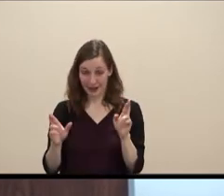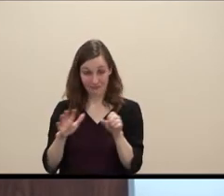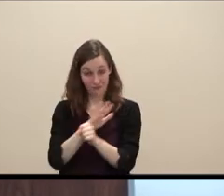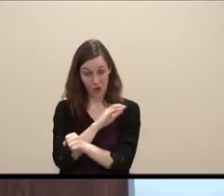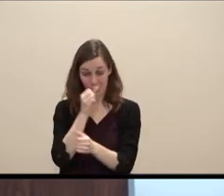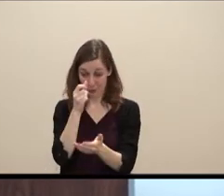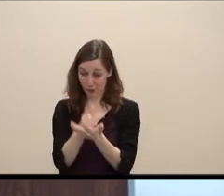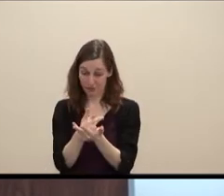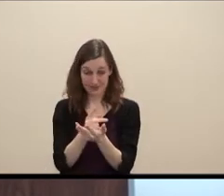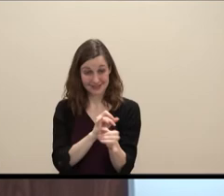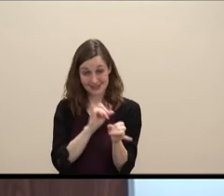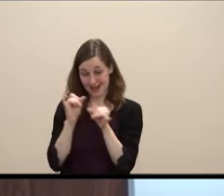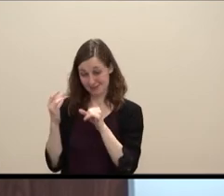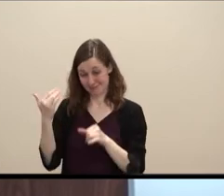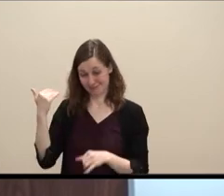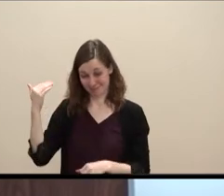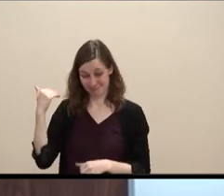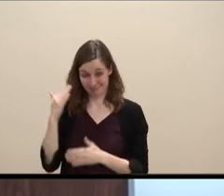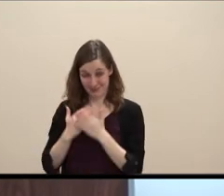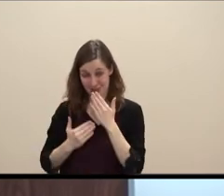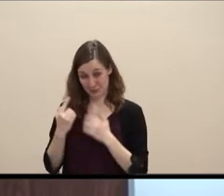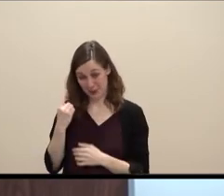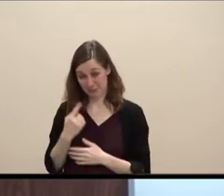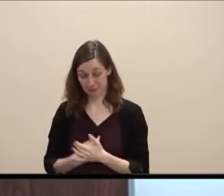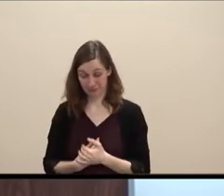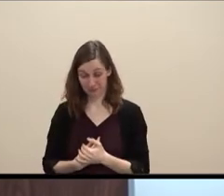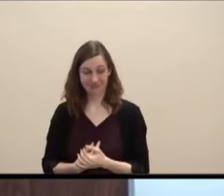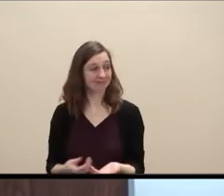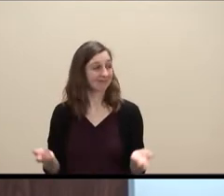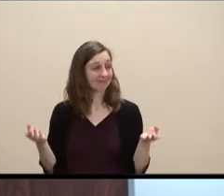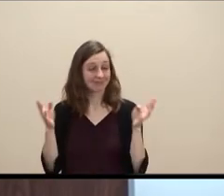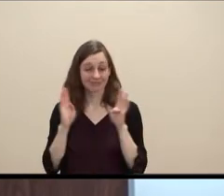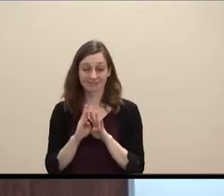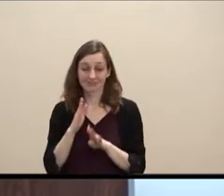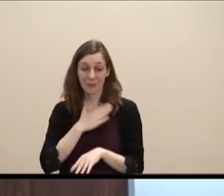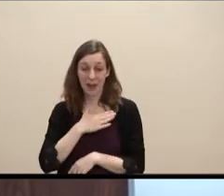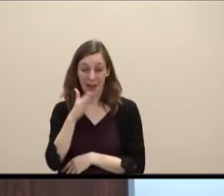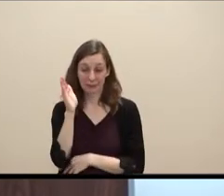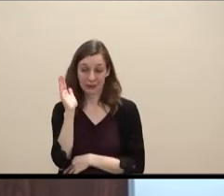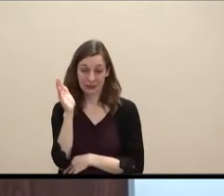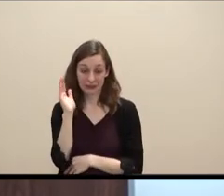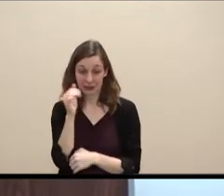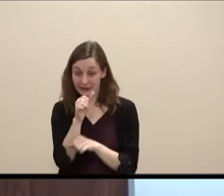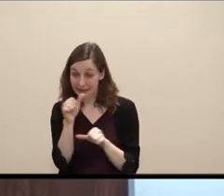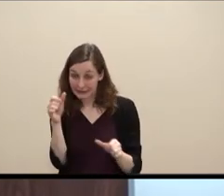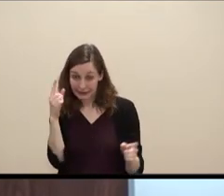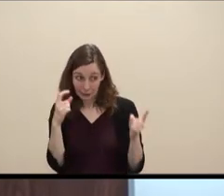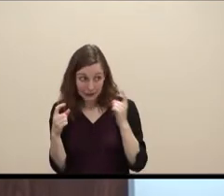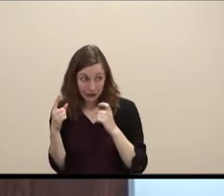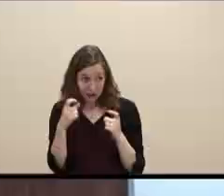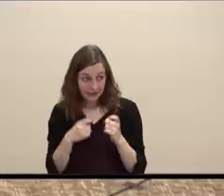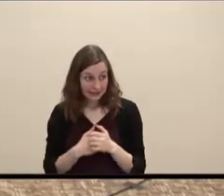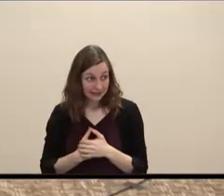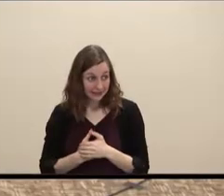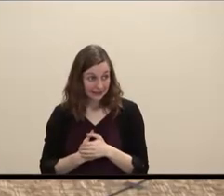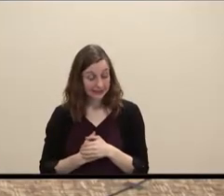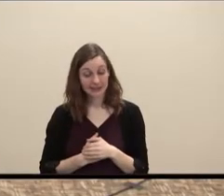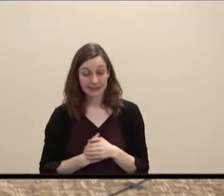we did the first time. So that's the end of my presentation. Are there any questions?